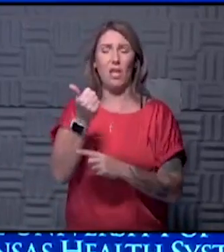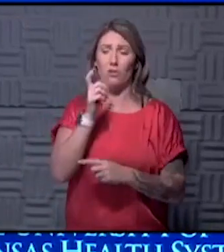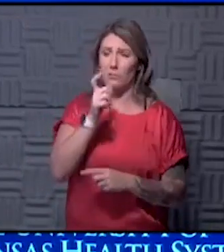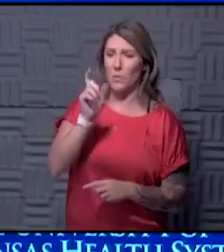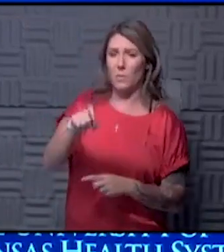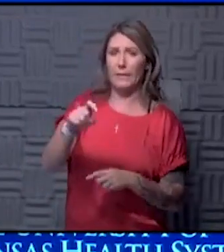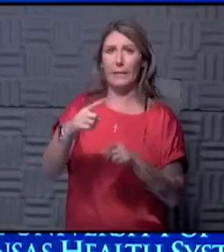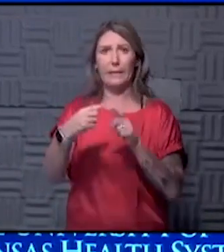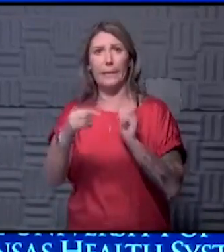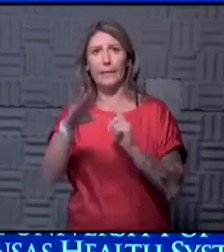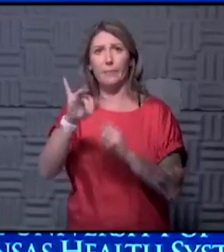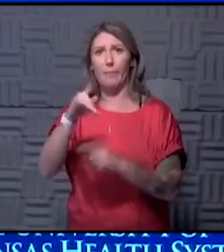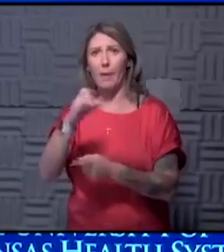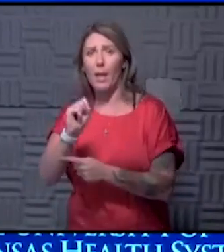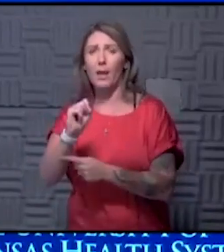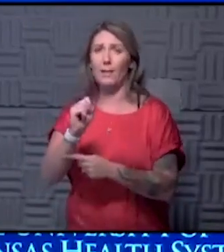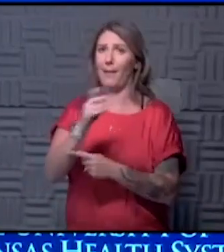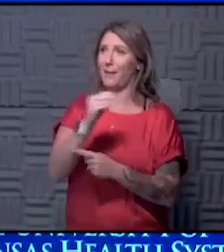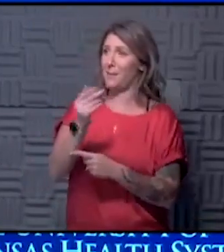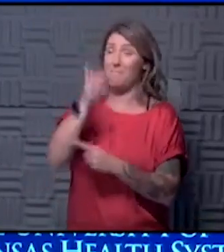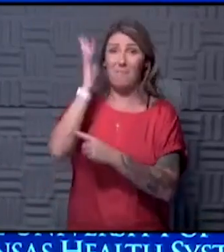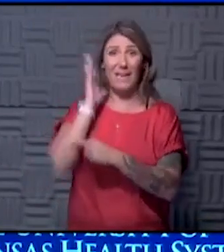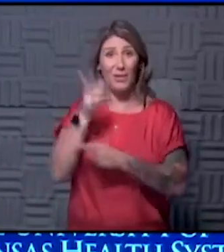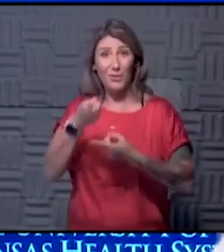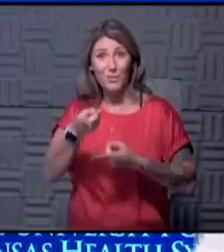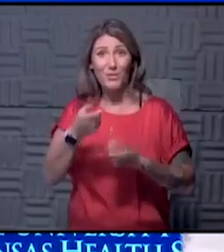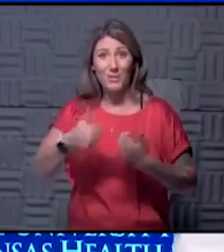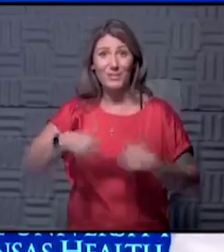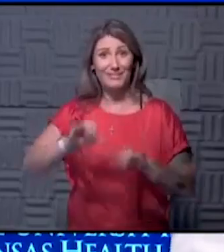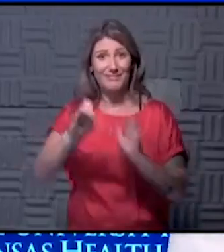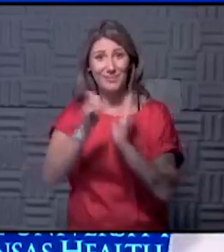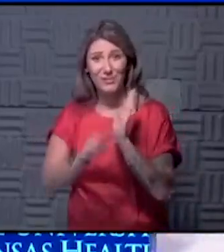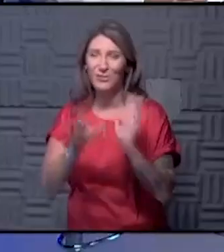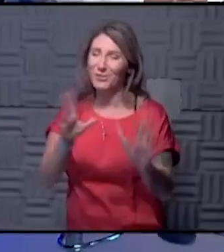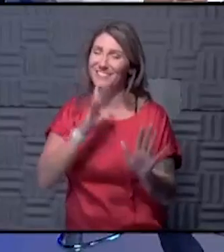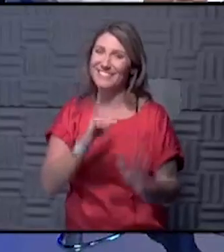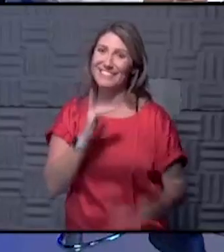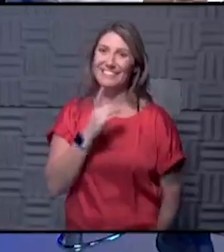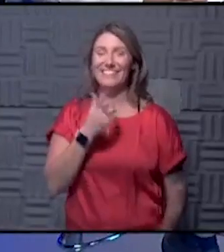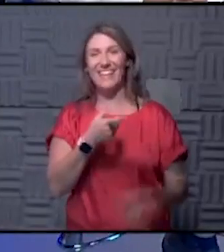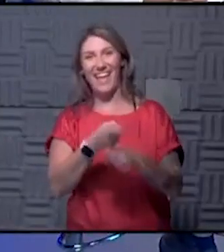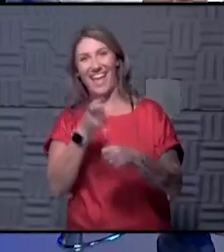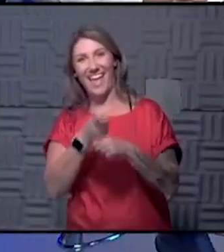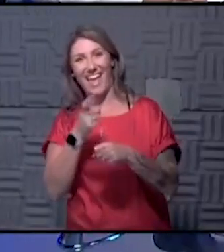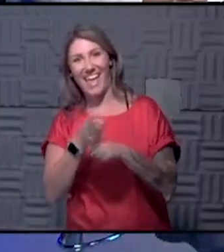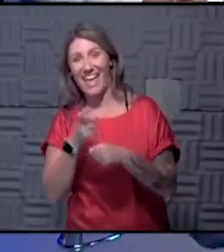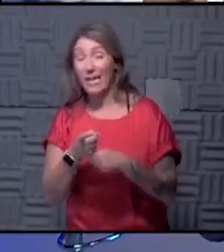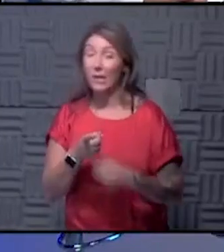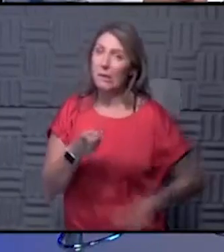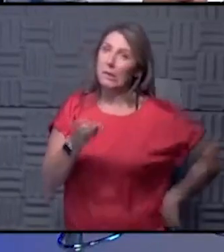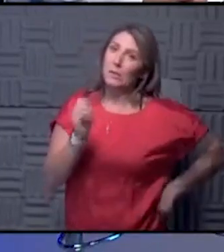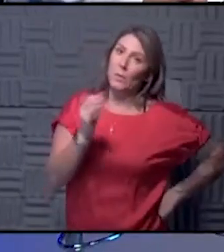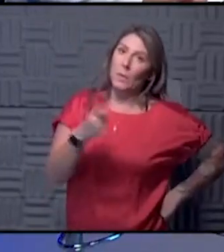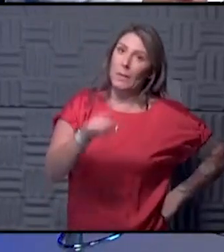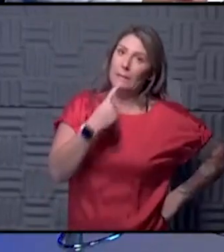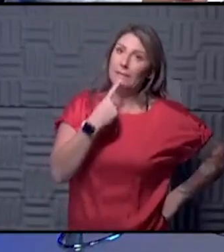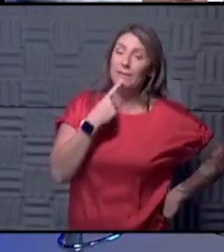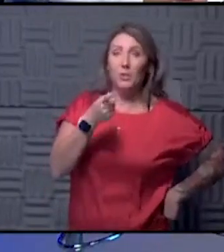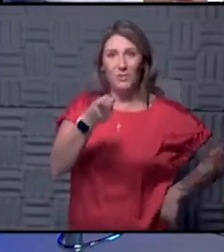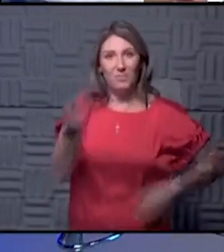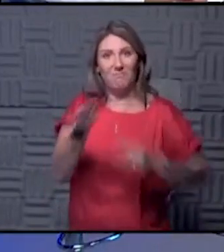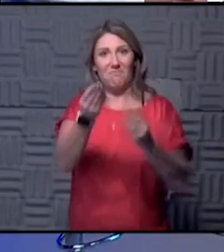and bacterial diseases. Back in the day when you were a surgeon, I guess you're still a surgeon. So they say. So they say. I mean, you would give your